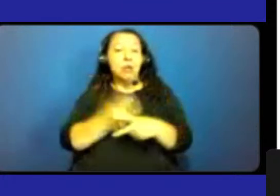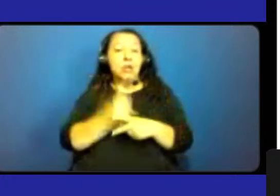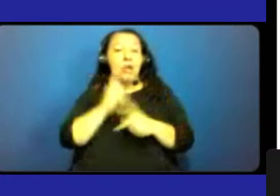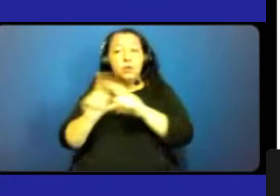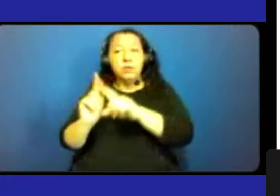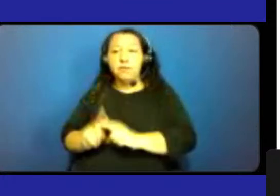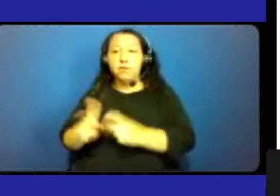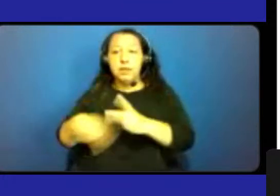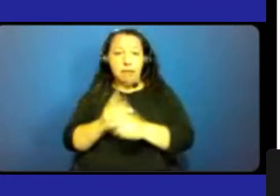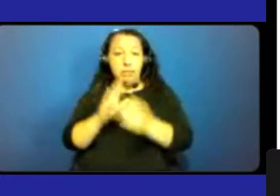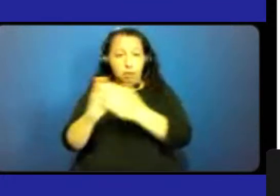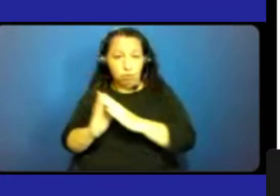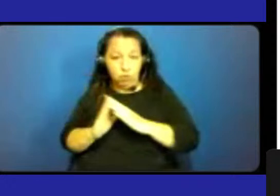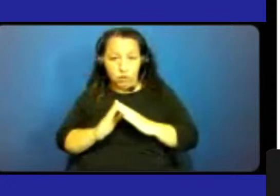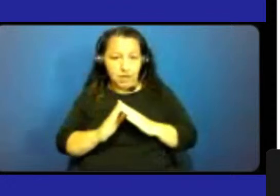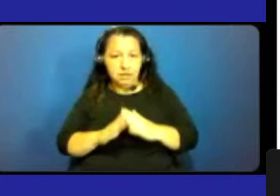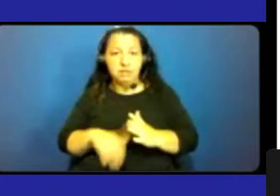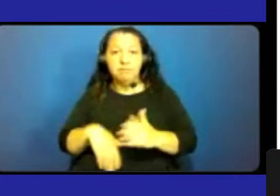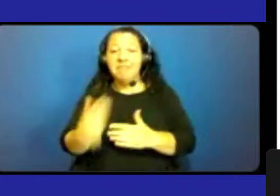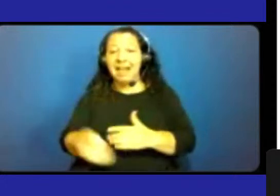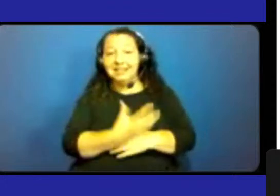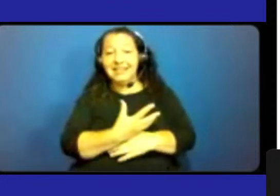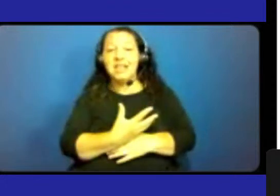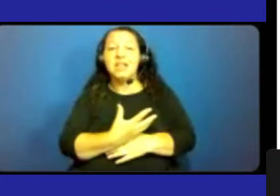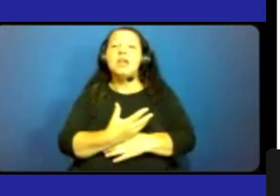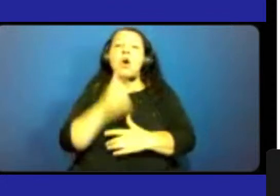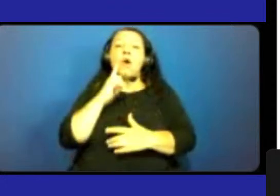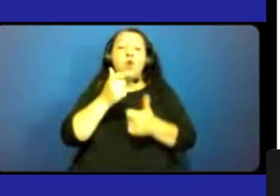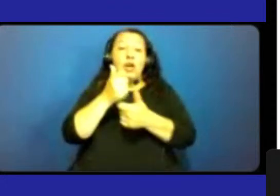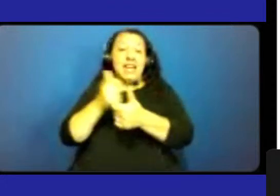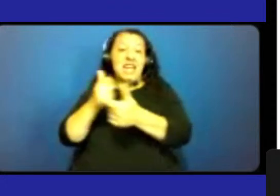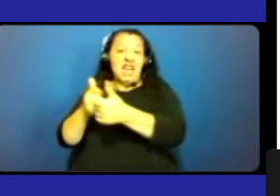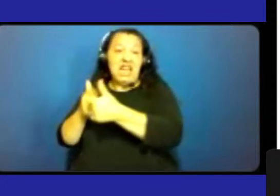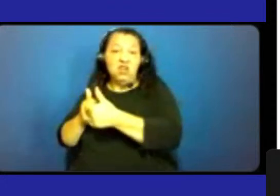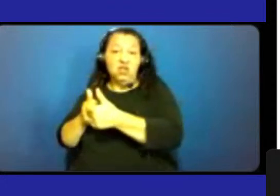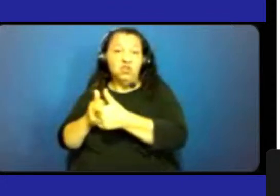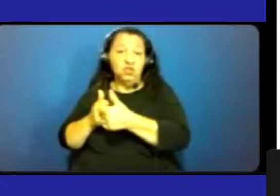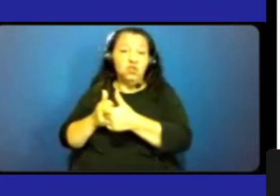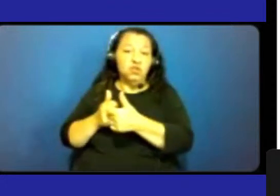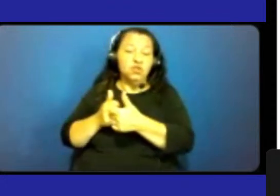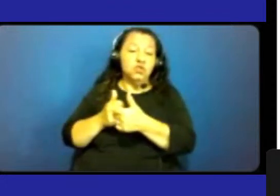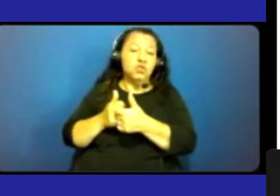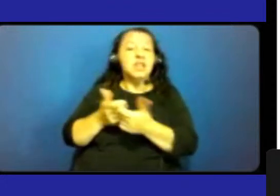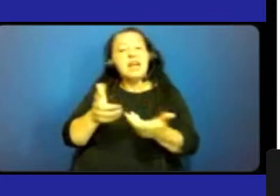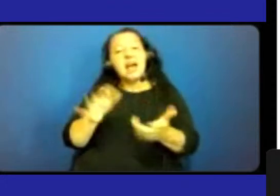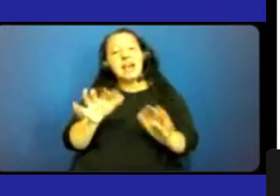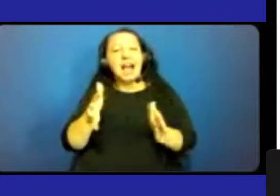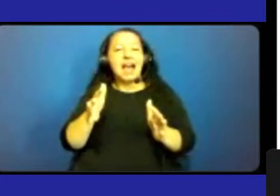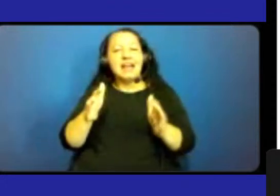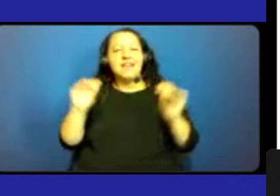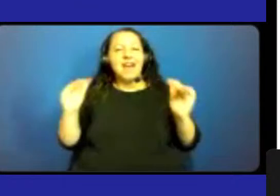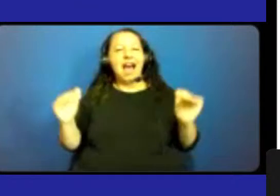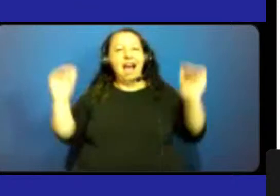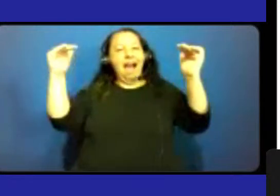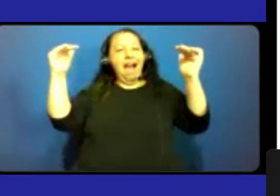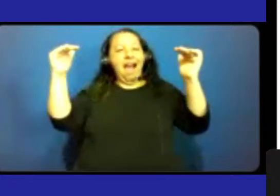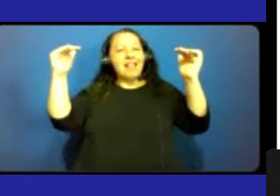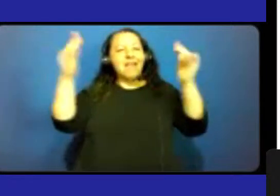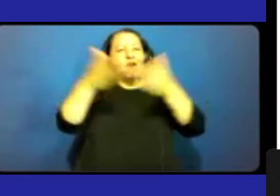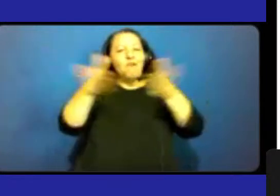we just give sort of for each of those kind of high level, but sorry,